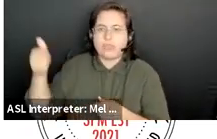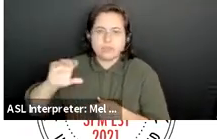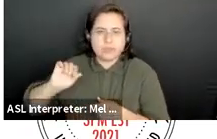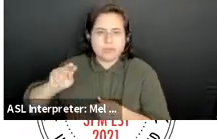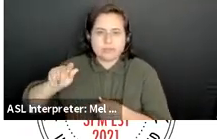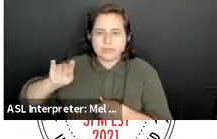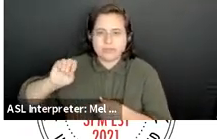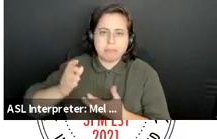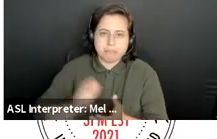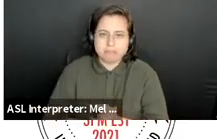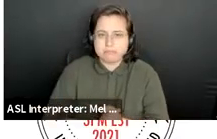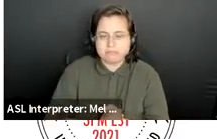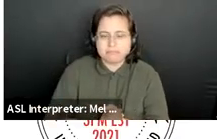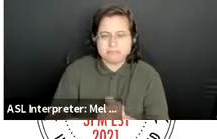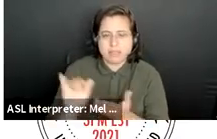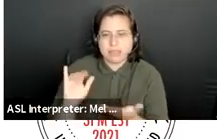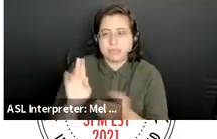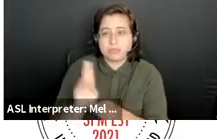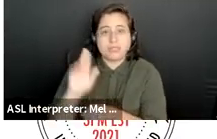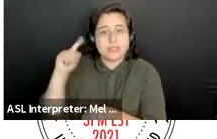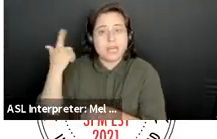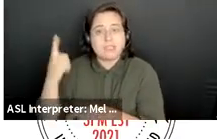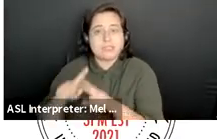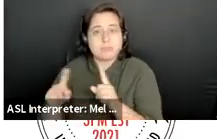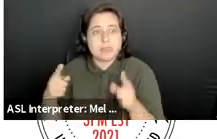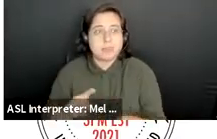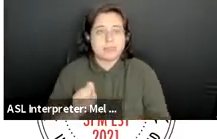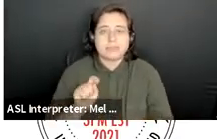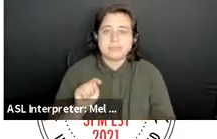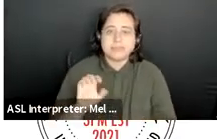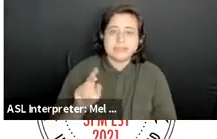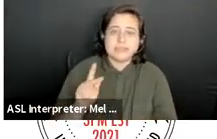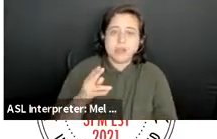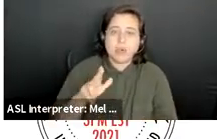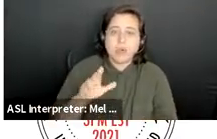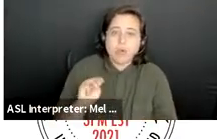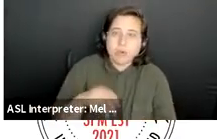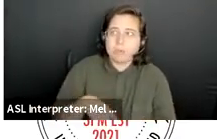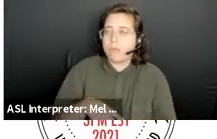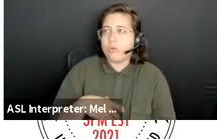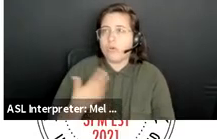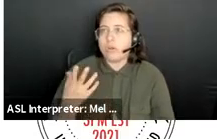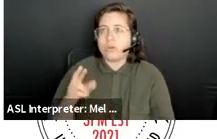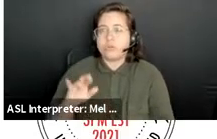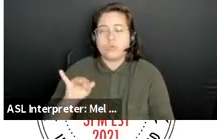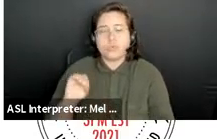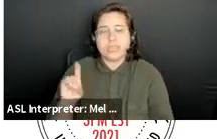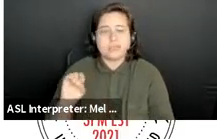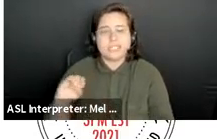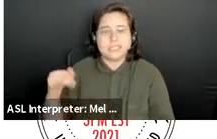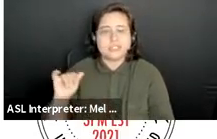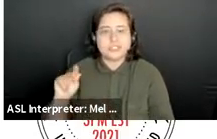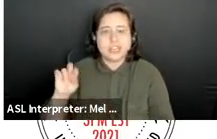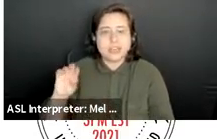And so like we were using London, but if it happens to be Stockholm, or if it happens to be Rio de Janeiro, all of these are going